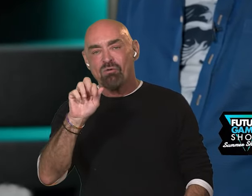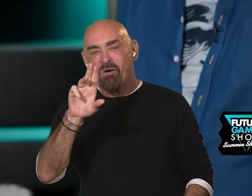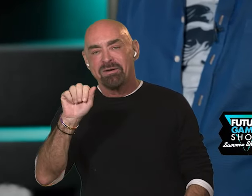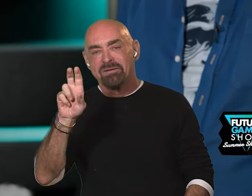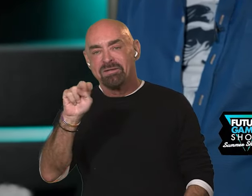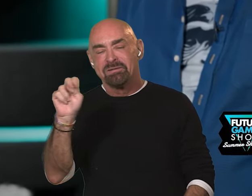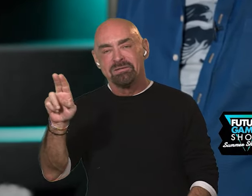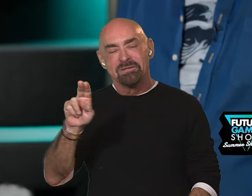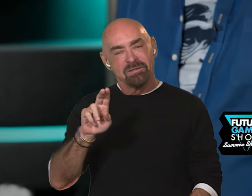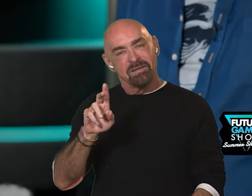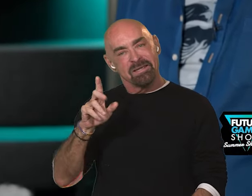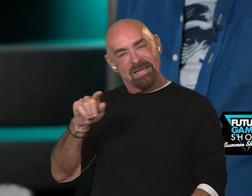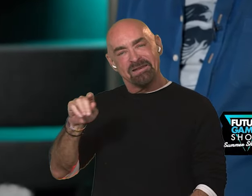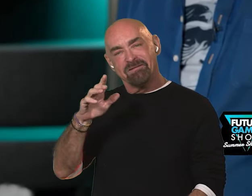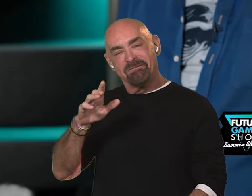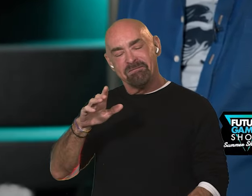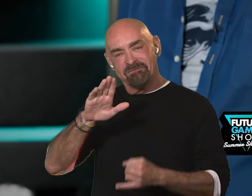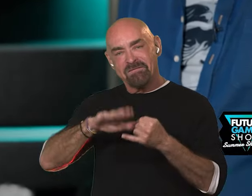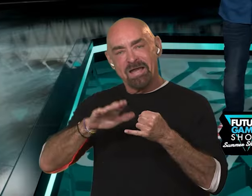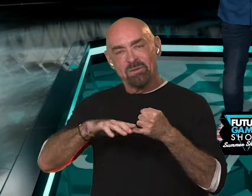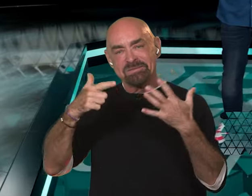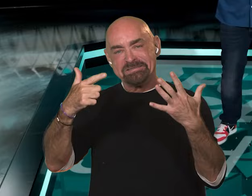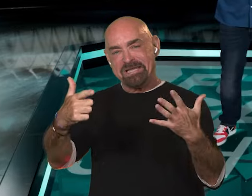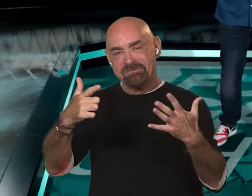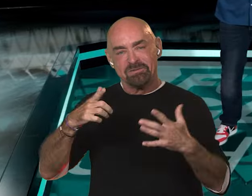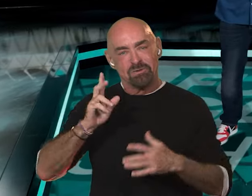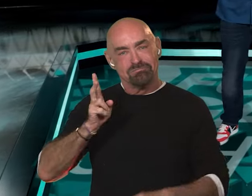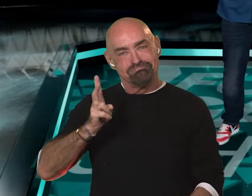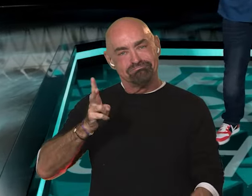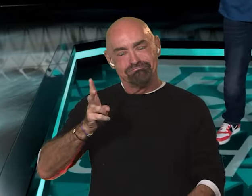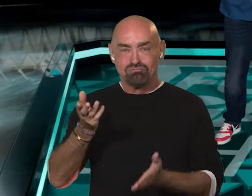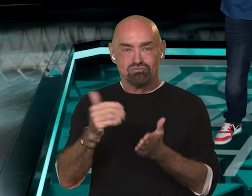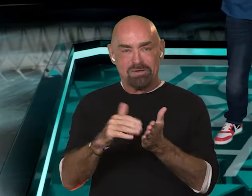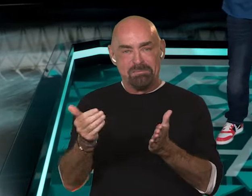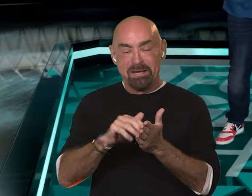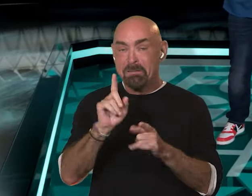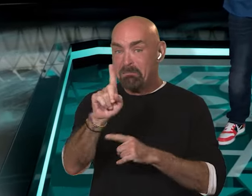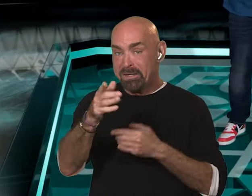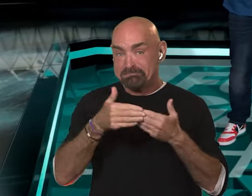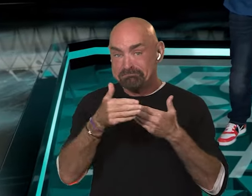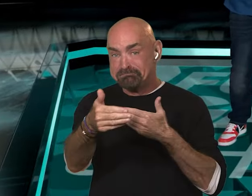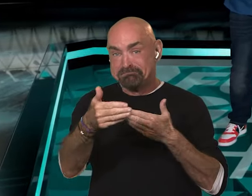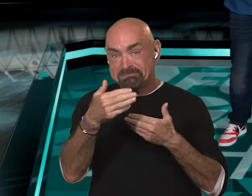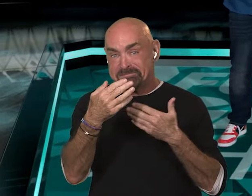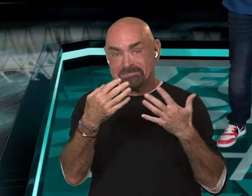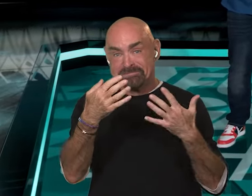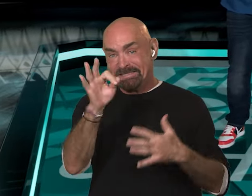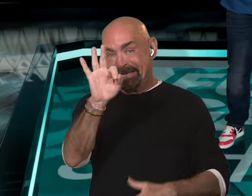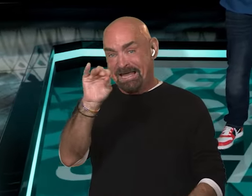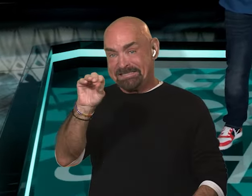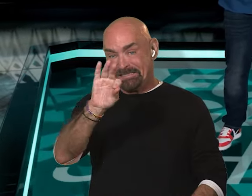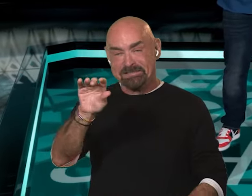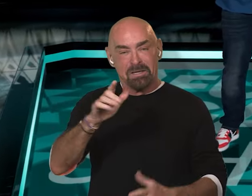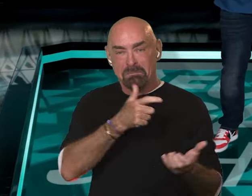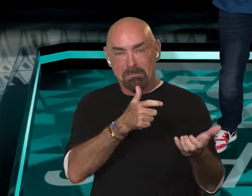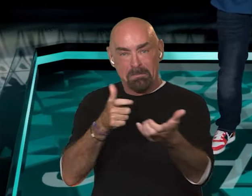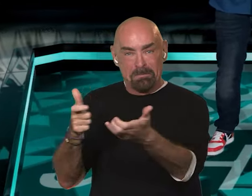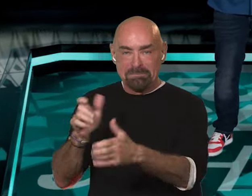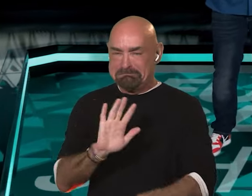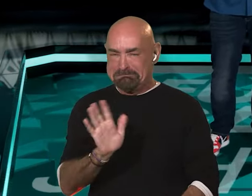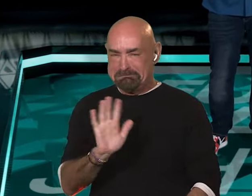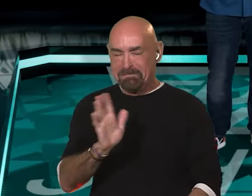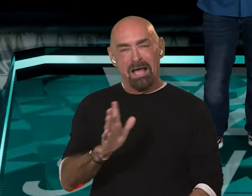Final Fantasy VII Remake series. But for the next 90 minutes, the gloves are off. Instead of wailing on Shinra troops, I'm